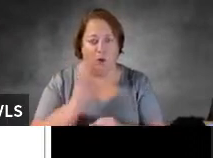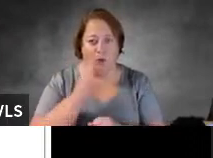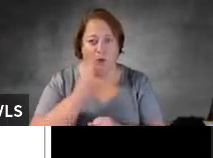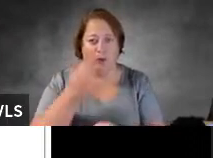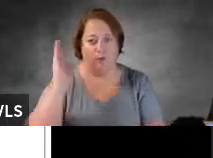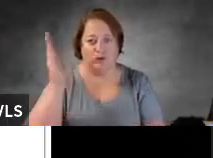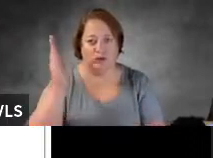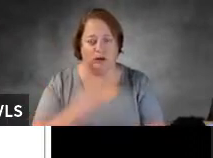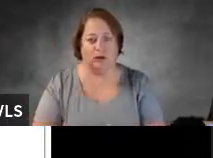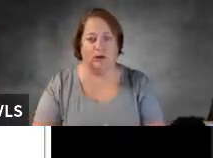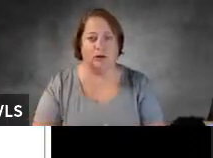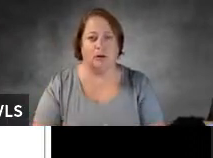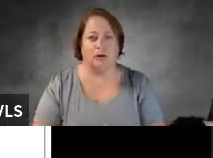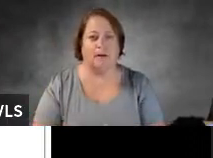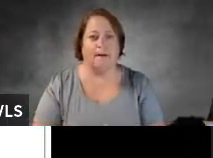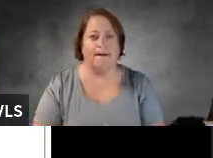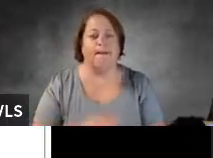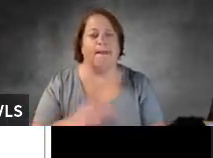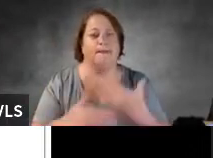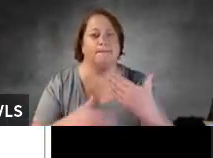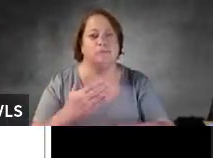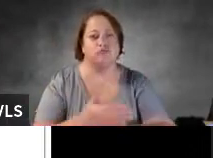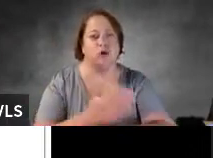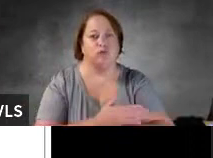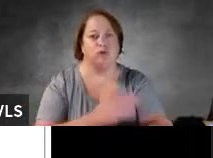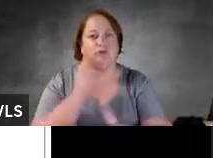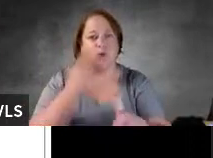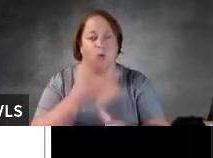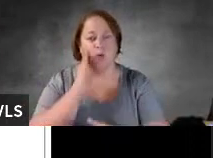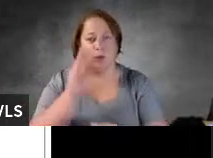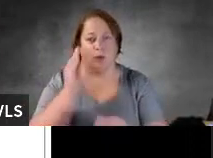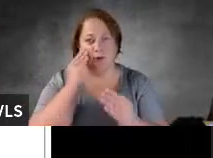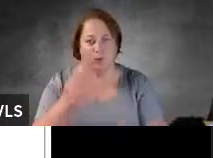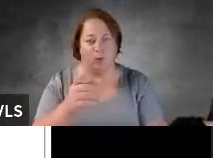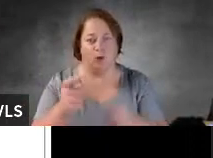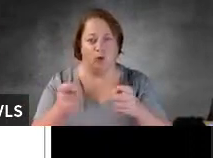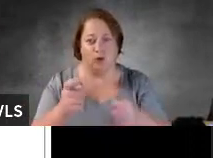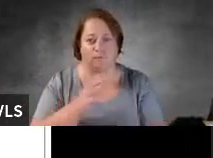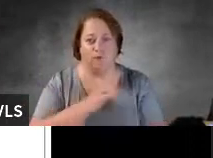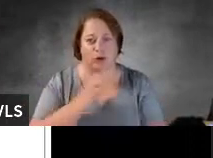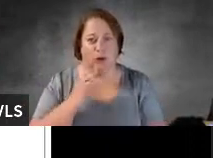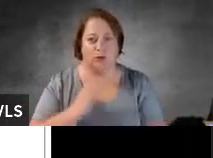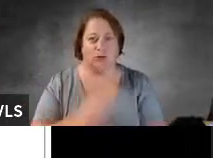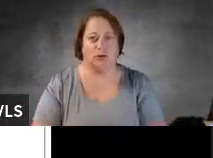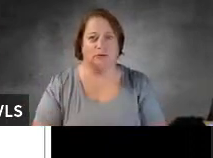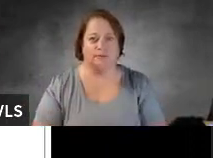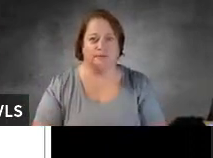presenting. Progress of the goals will also be reported to the Governing Council.